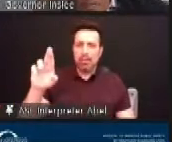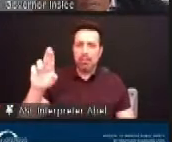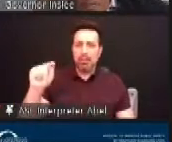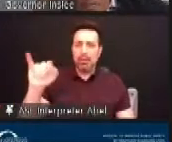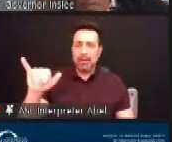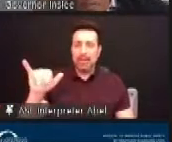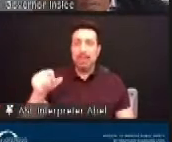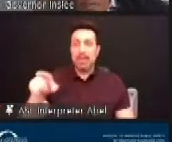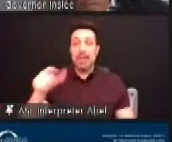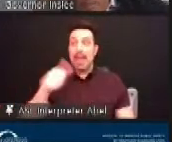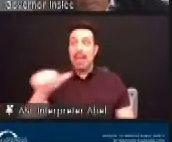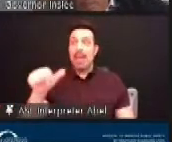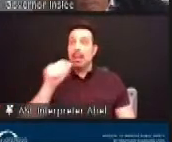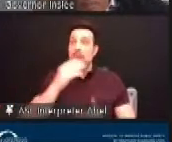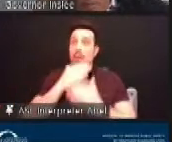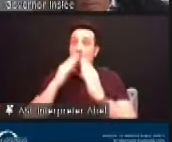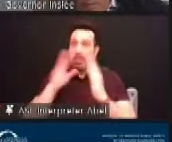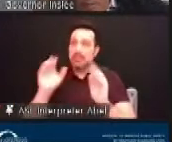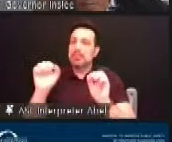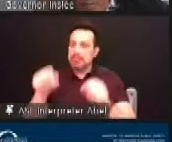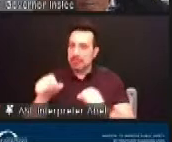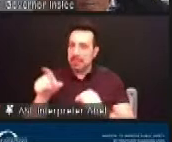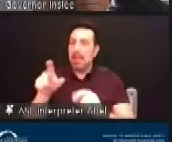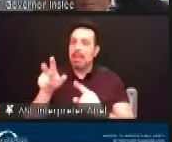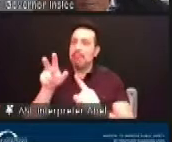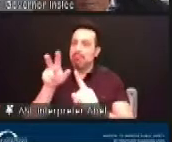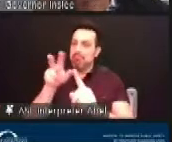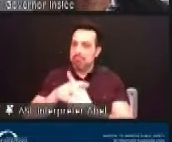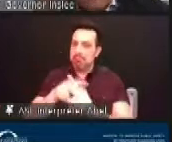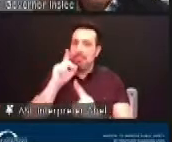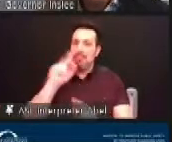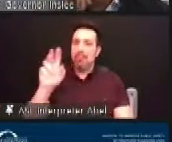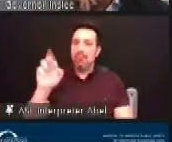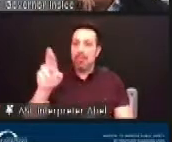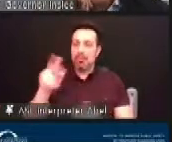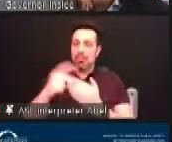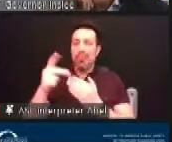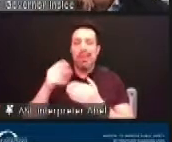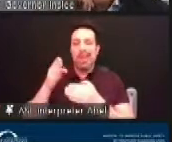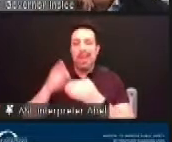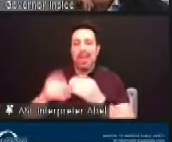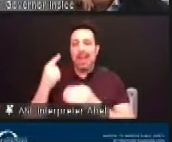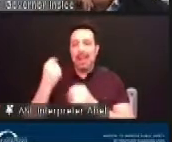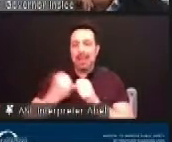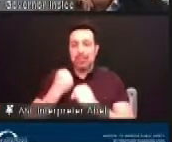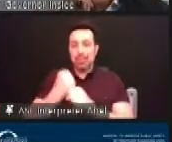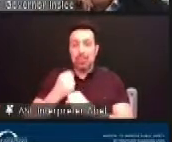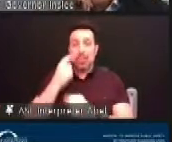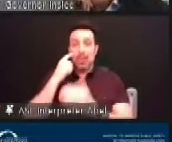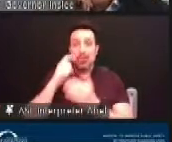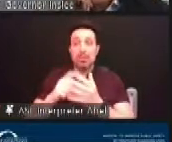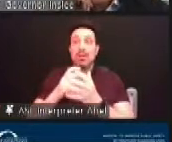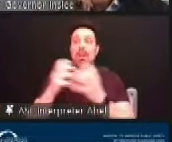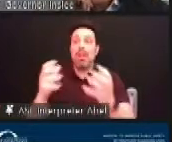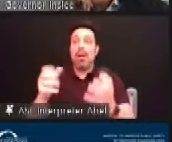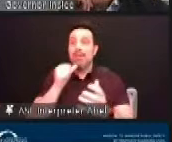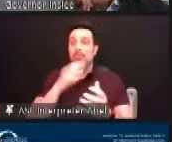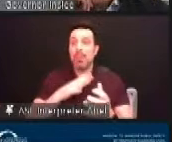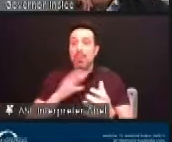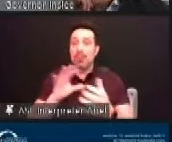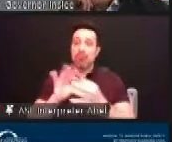for the voucher program. And we ended that last year, but we found down at Purdy there were a lot of women releasing who